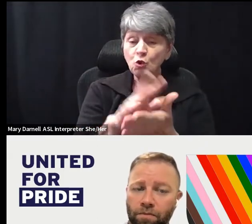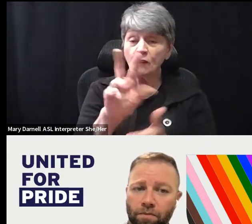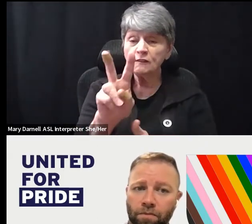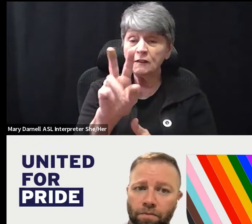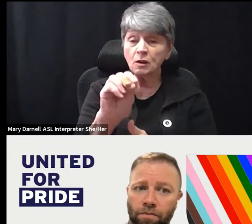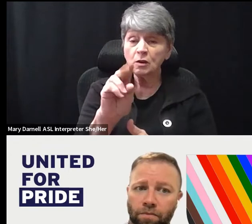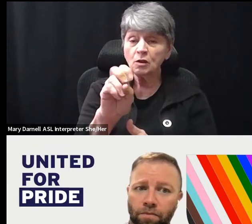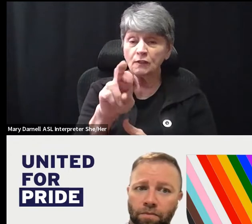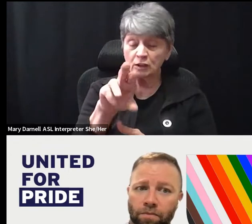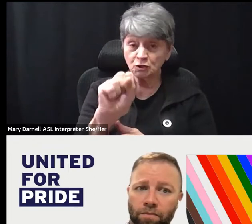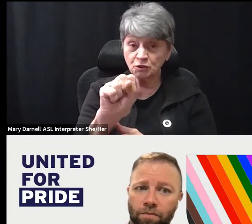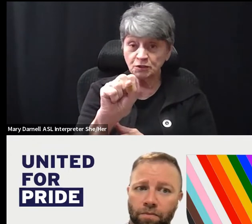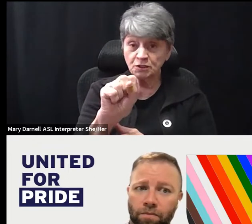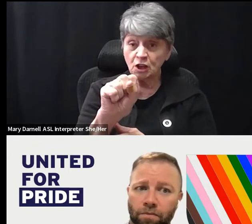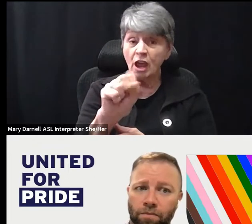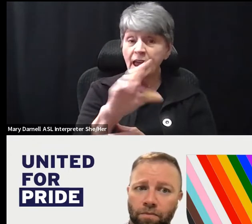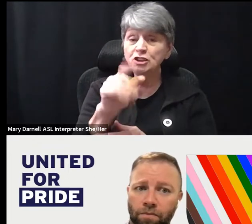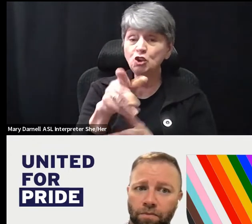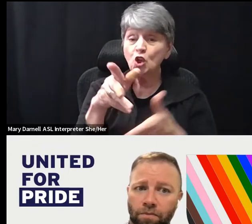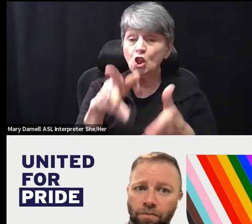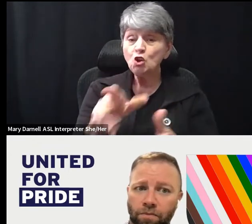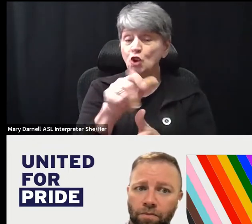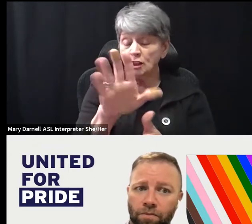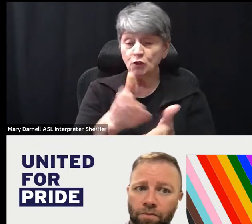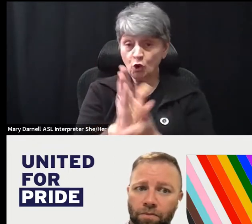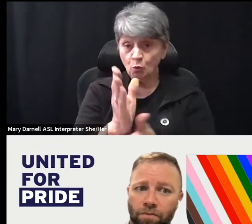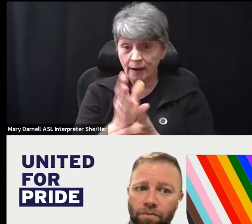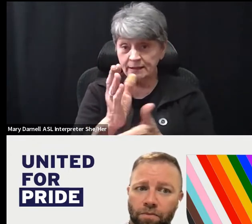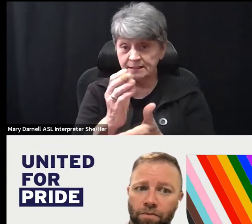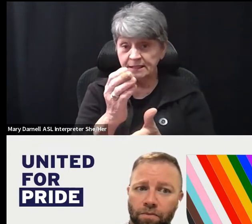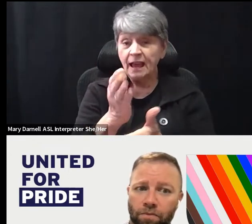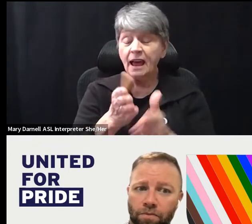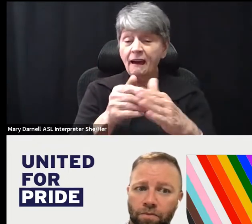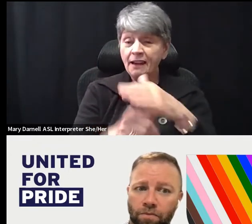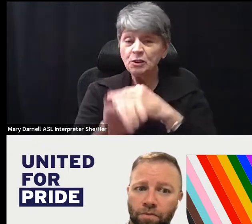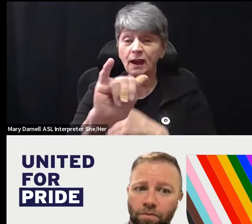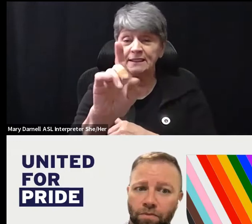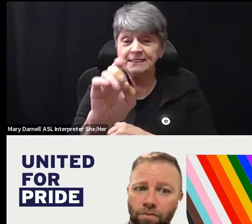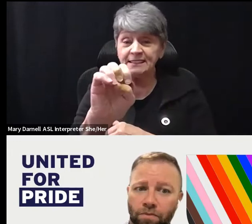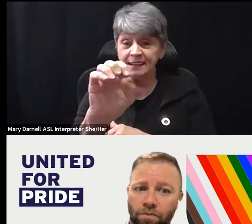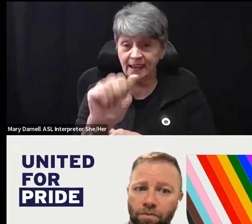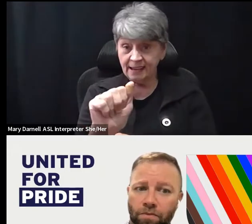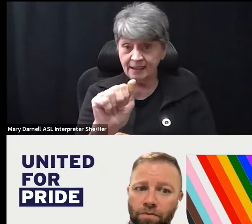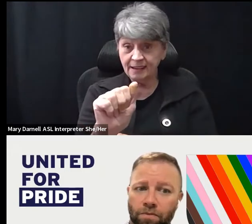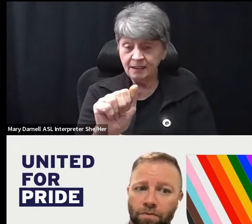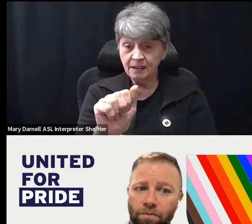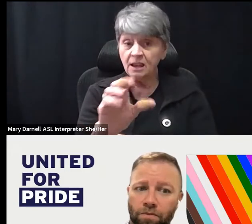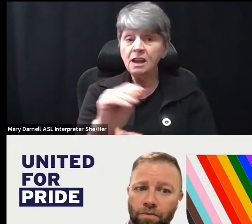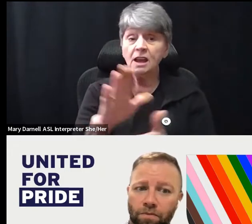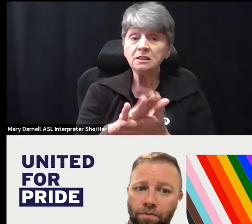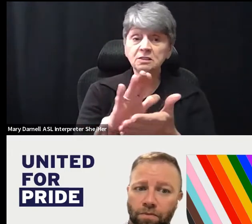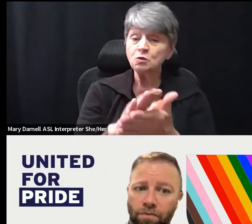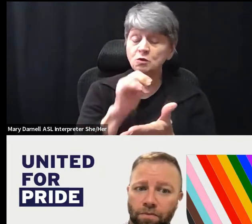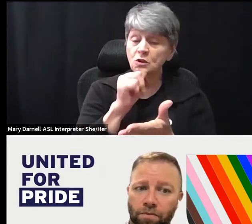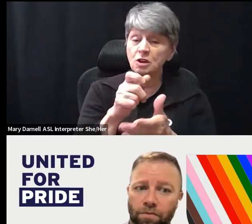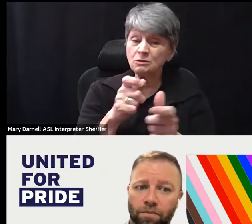of your rights under IDEA, which is what protects kids with disabilities in schools. And the schools aren't regulated in any way. So